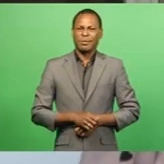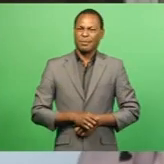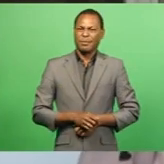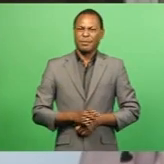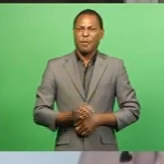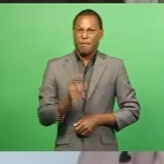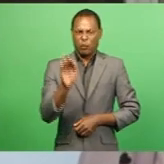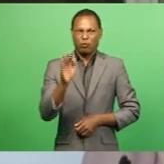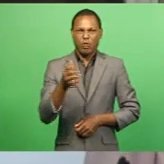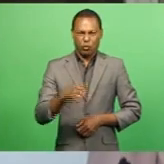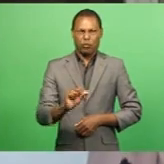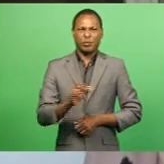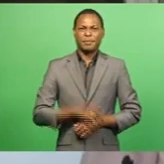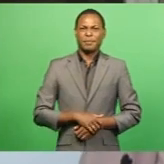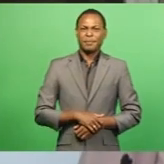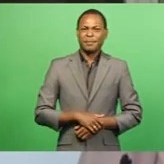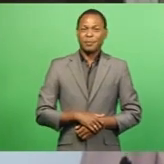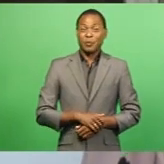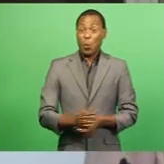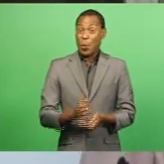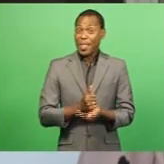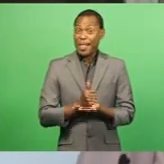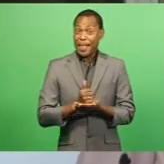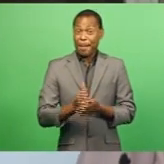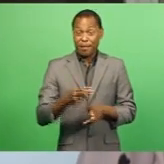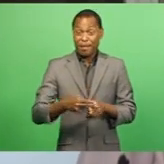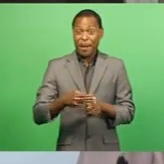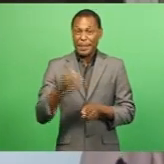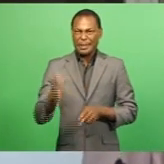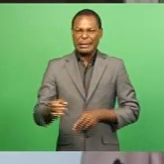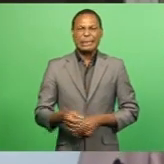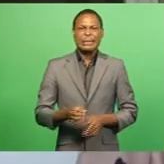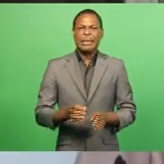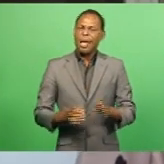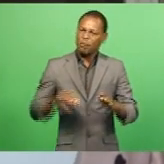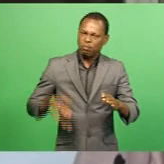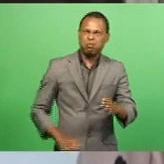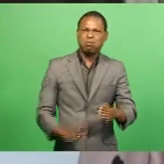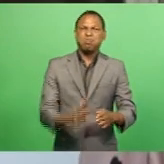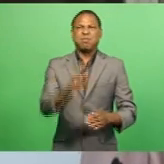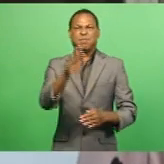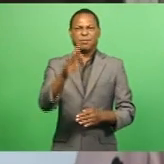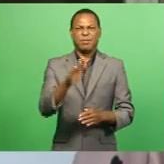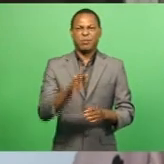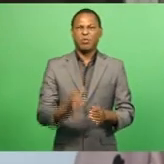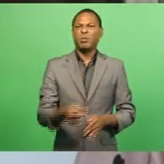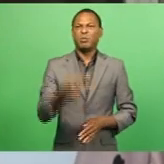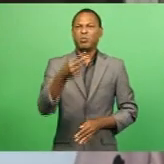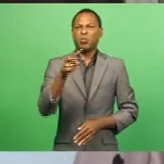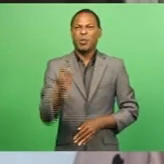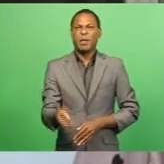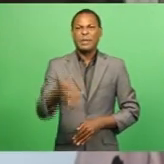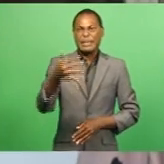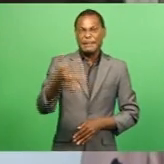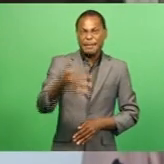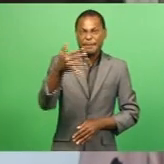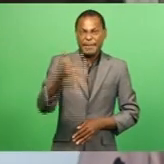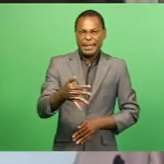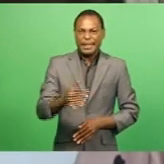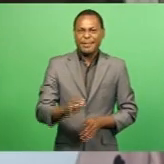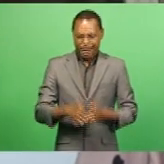The number of dairy farmers has increased from 987 in 2015 to 1,130